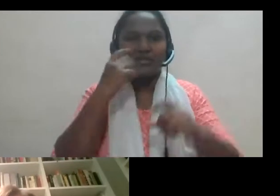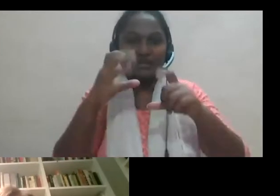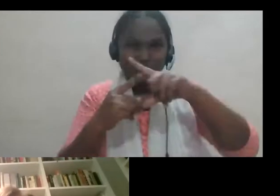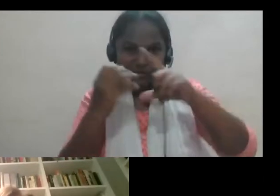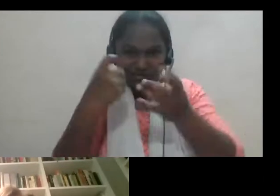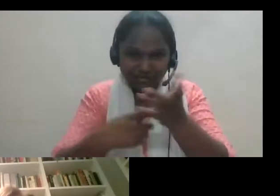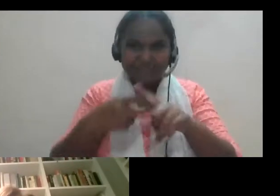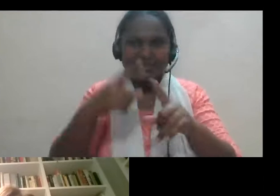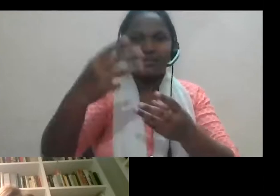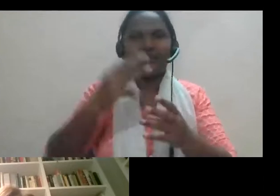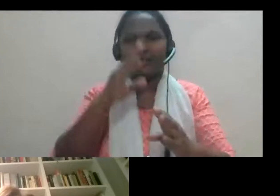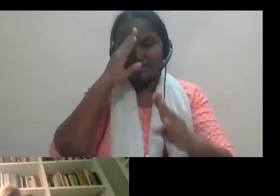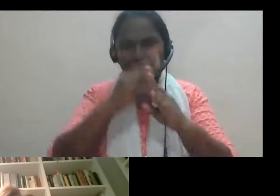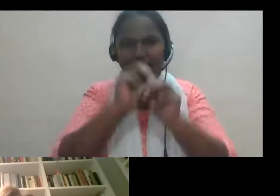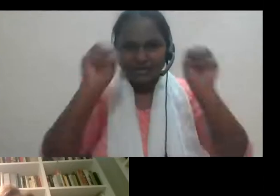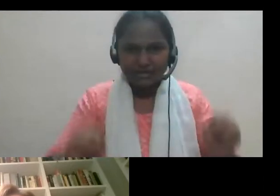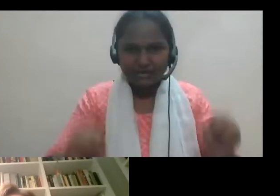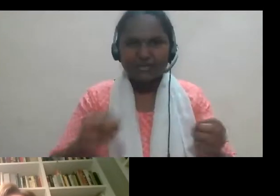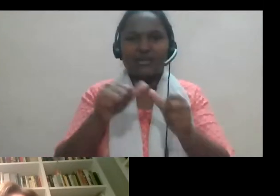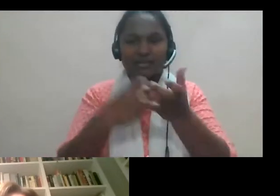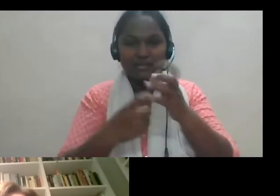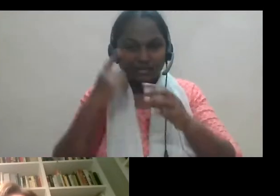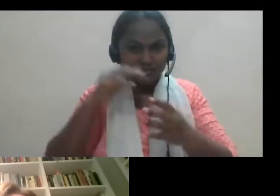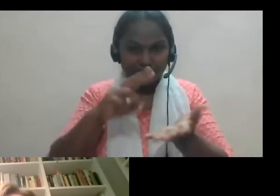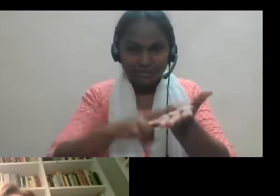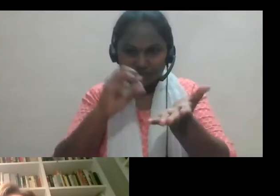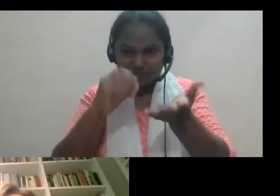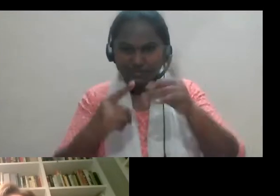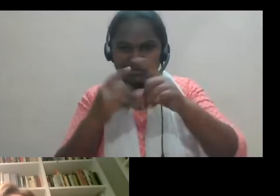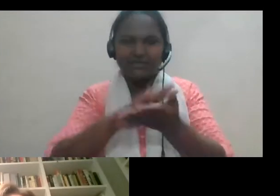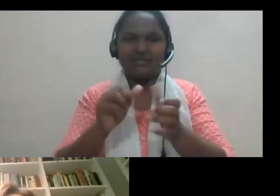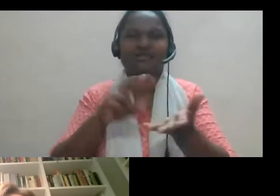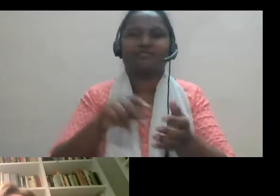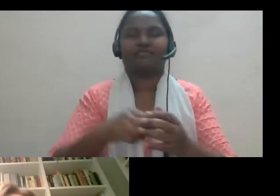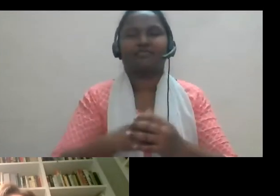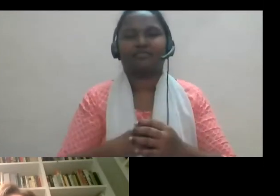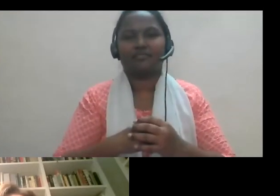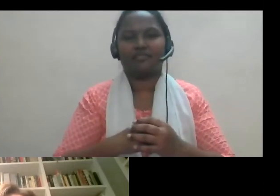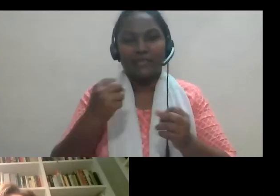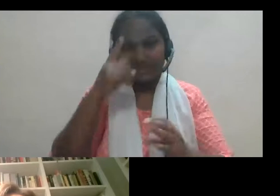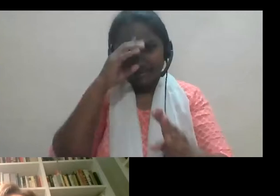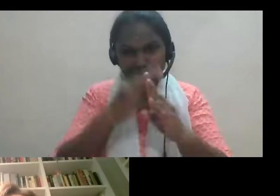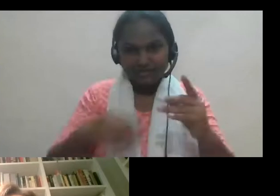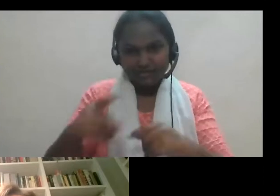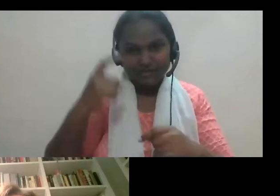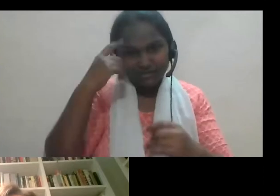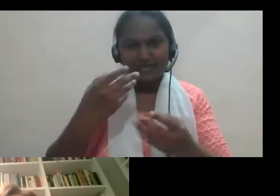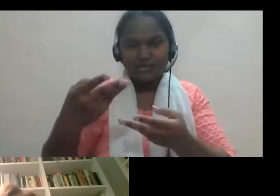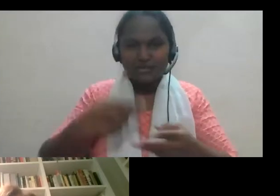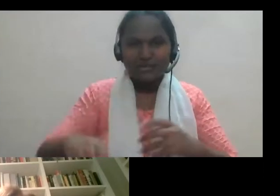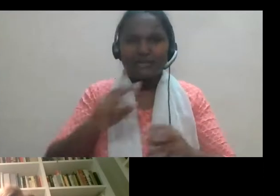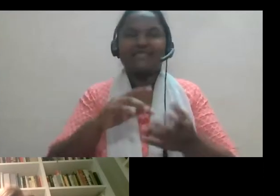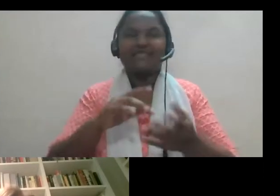the director of the Museo de Arte Moderno in Buenos Aires. As its director, she has revitalized this